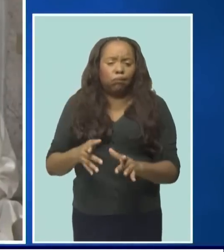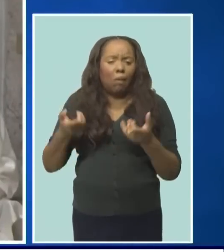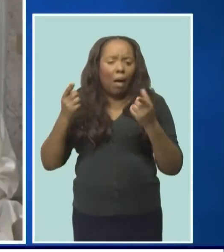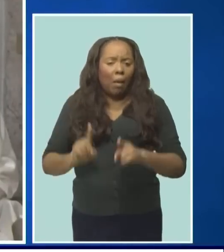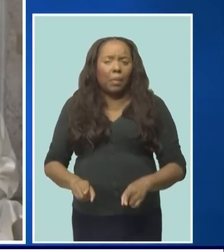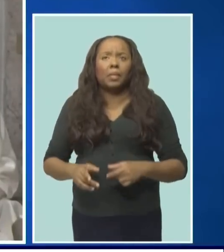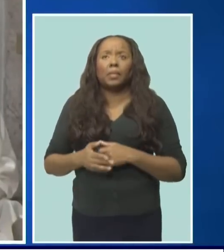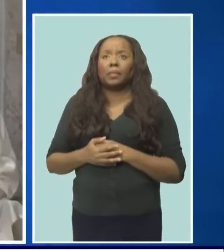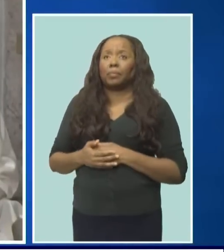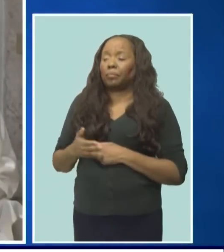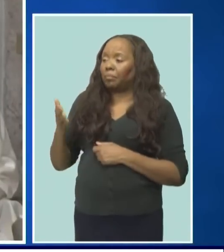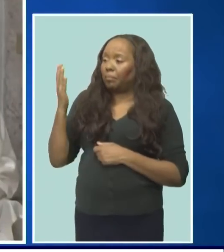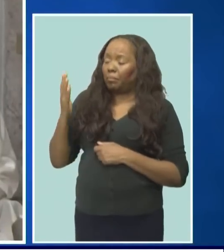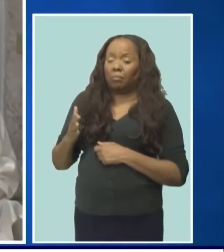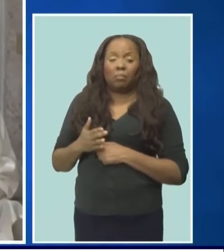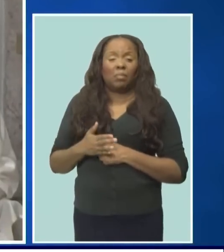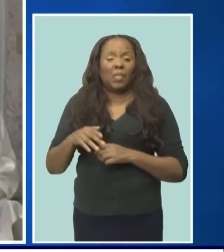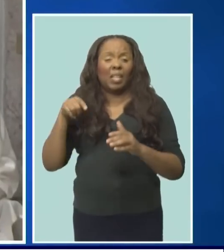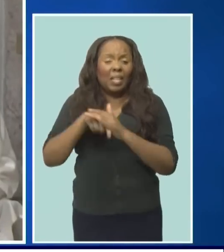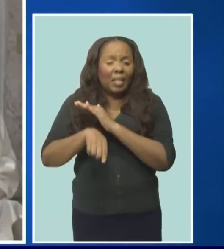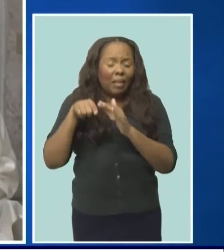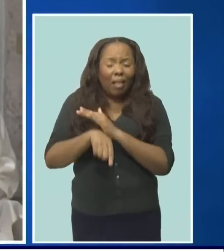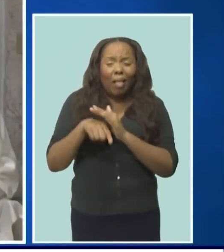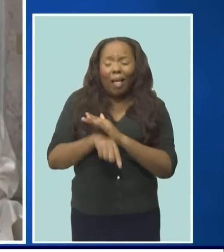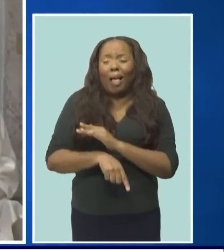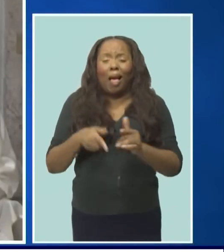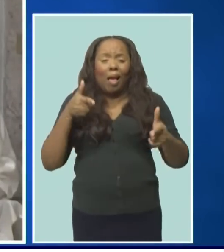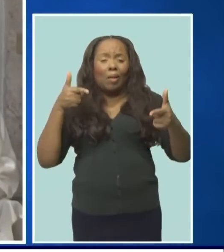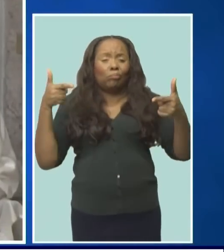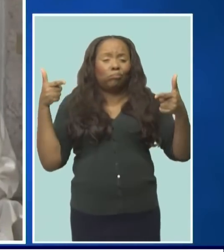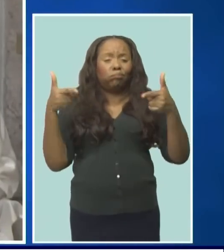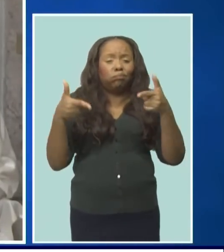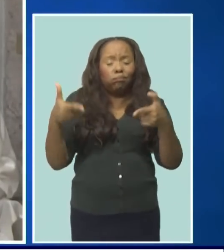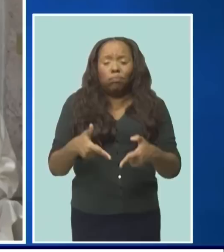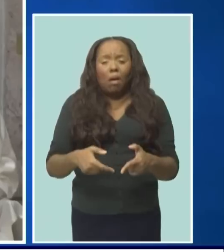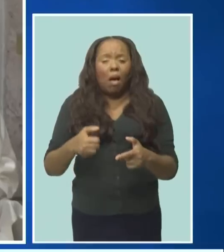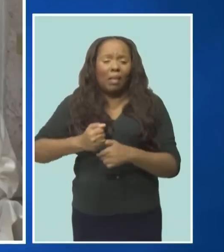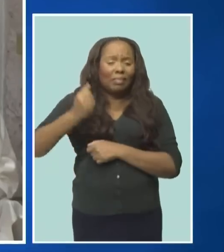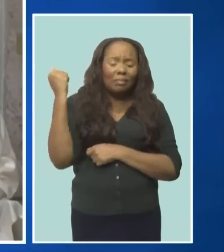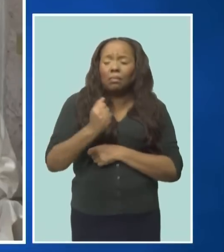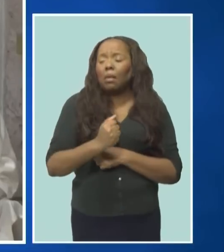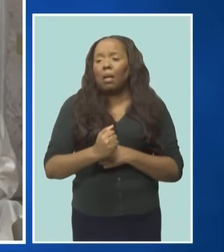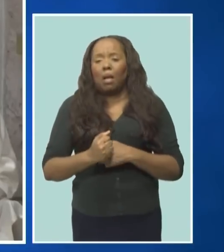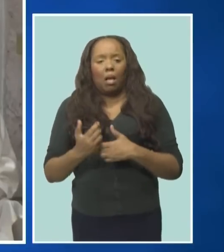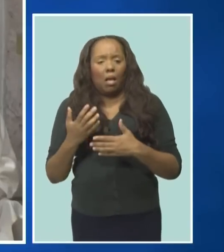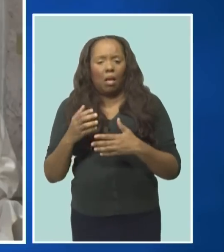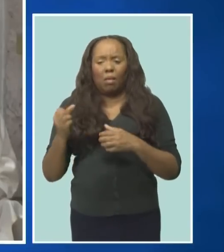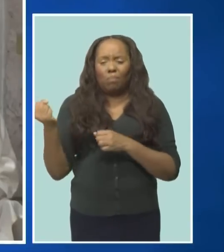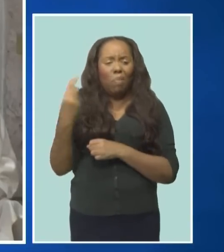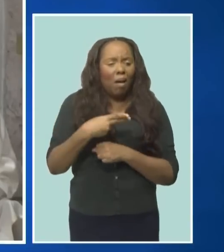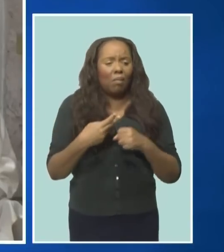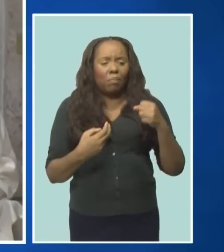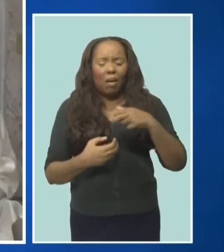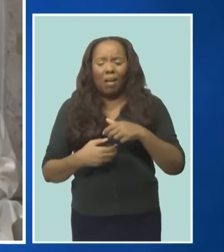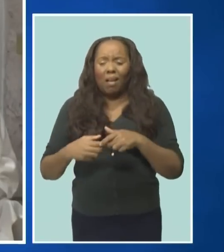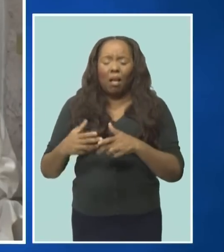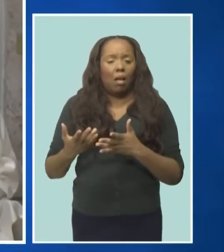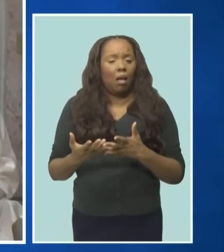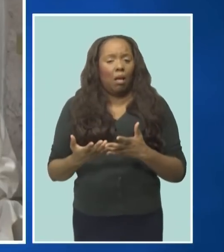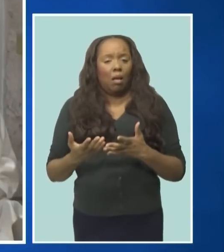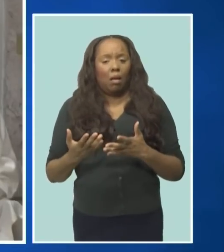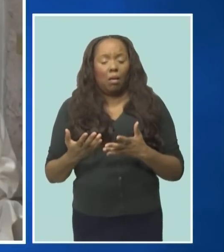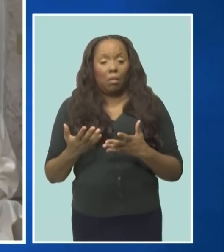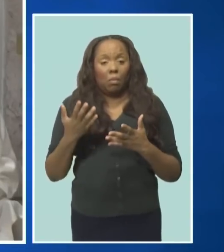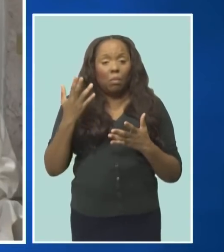continues. The killing and the murders, the shooting, the stabbings continues if we do not